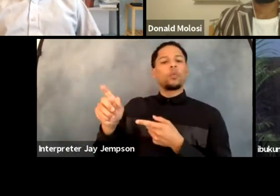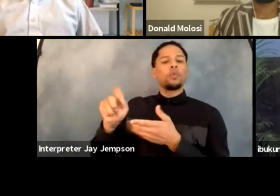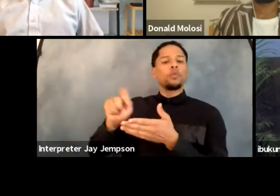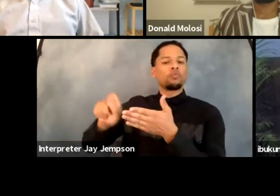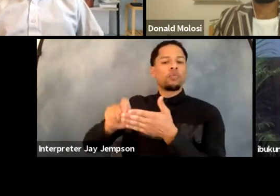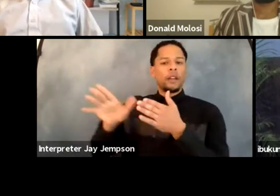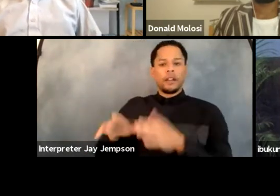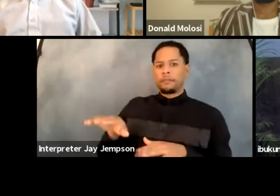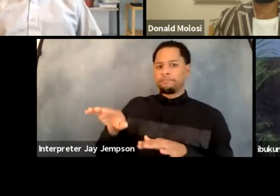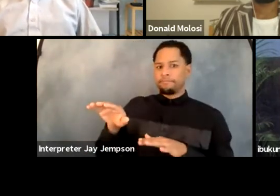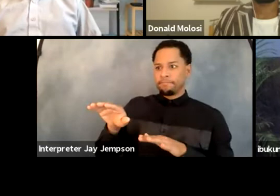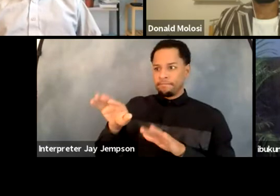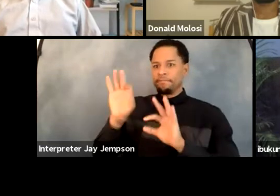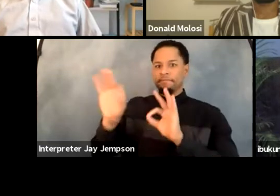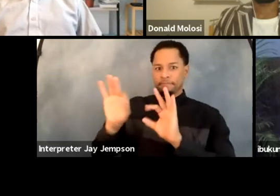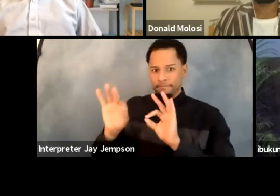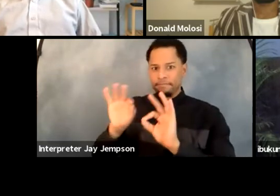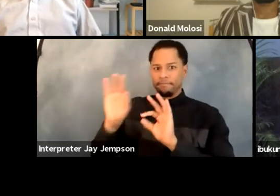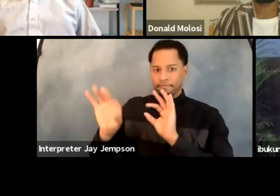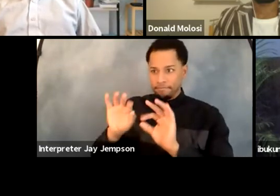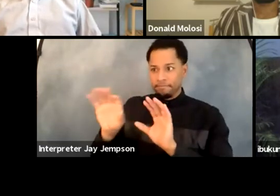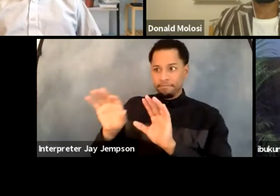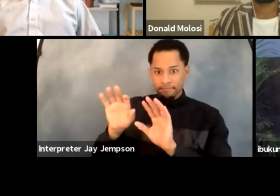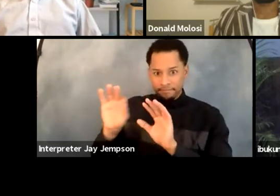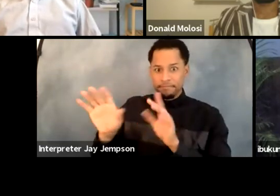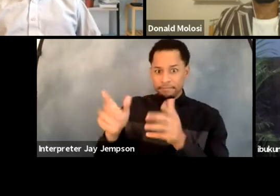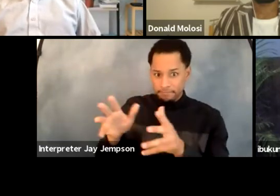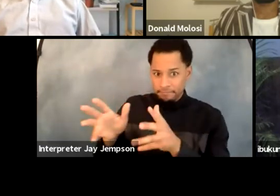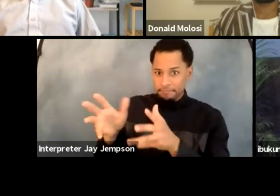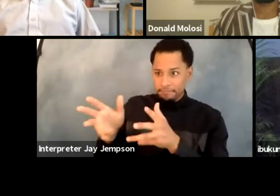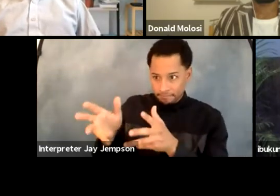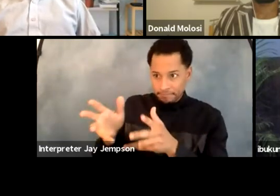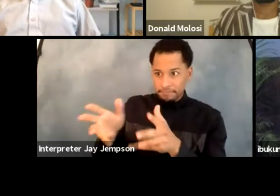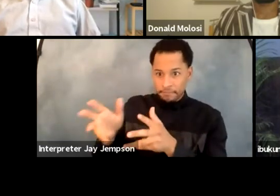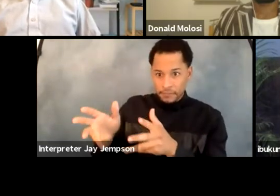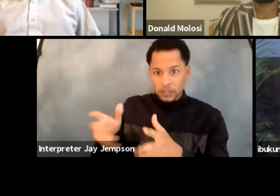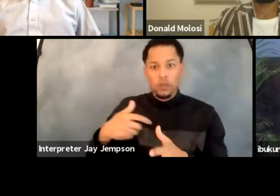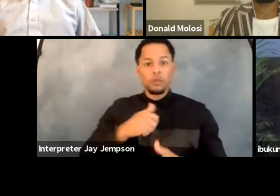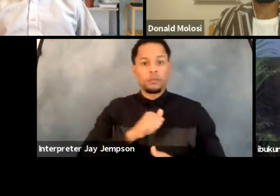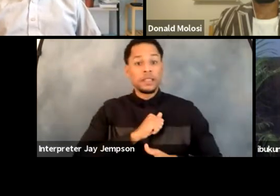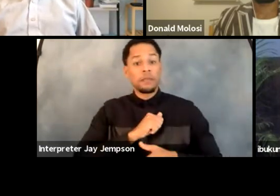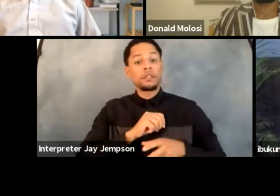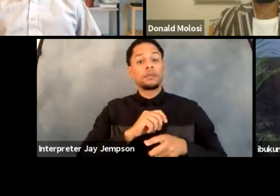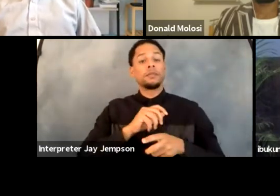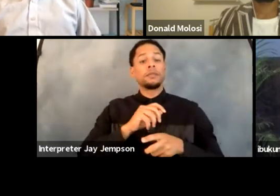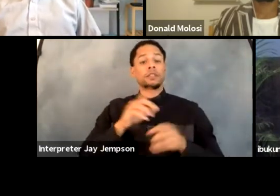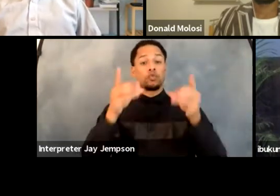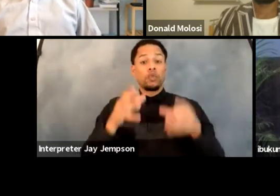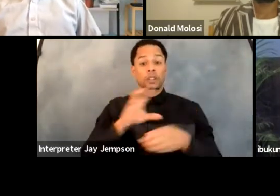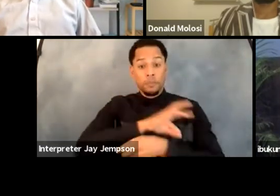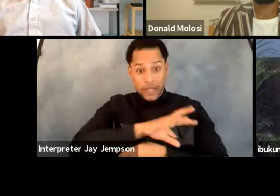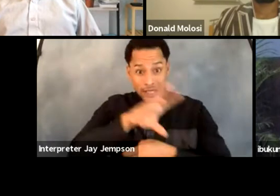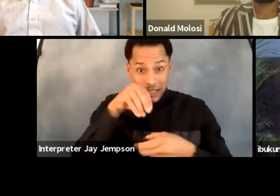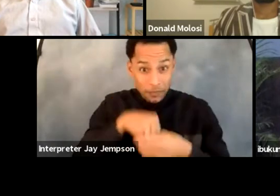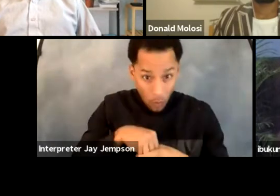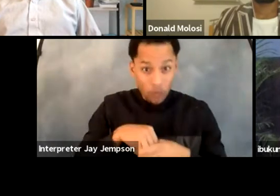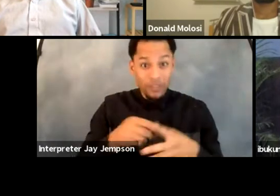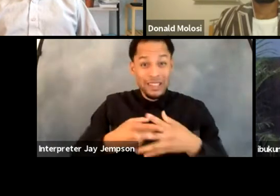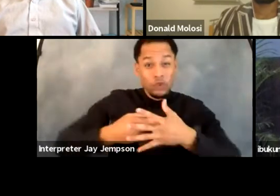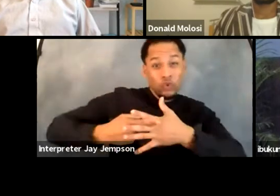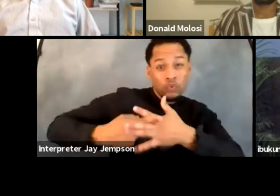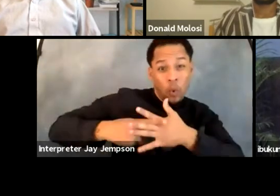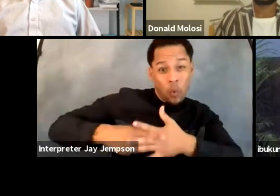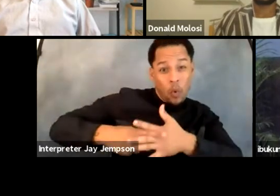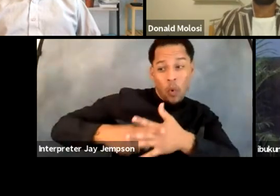the work. So it was different for me as the director to be in the process of writing from the beginning stages with